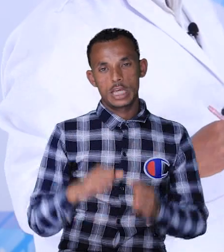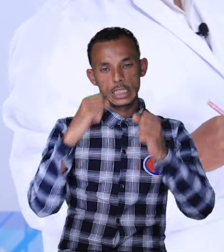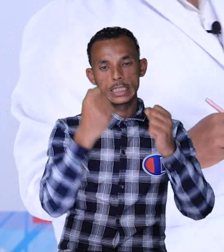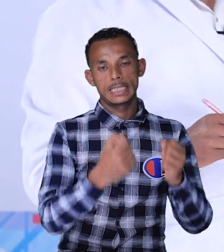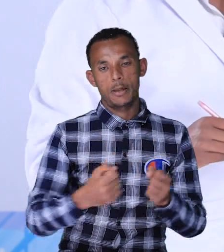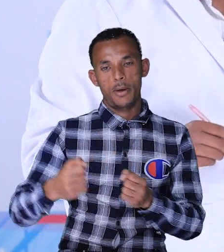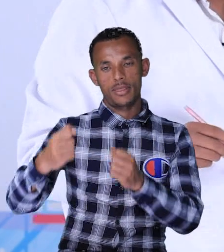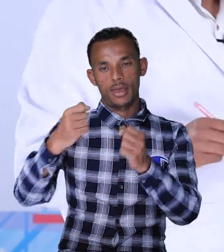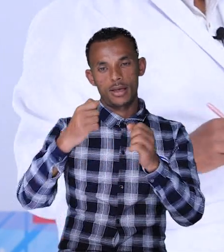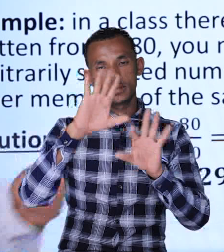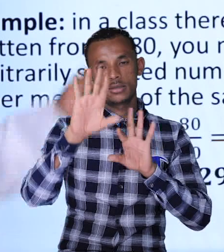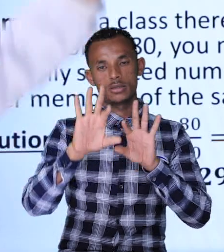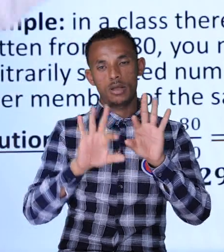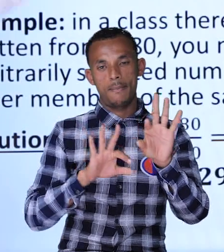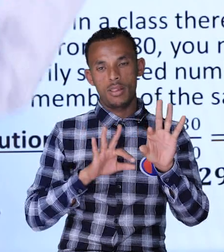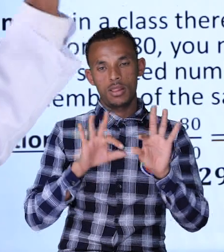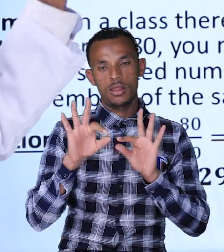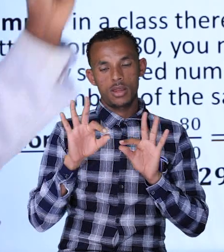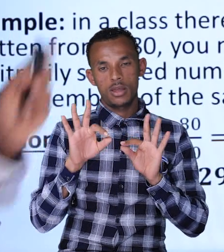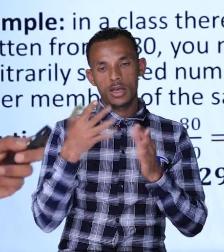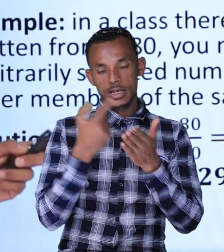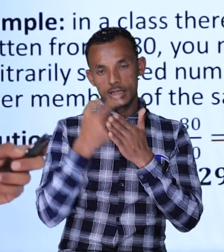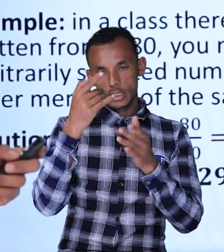Systematic sampling.